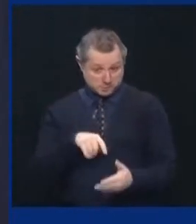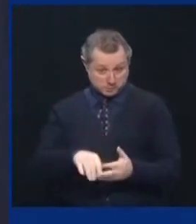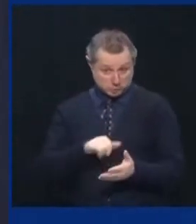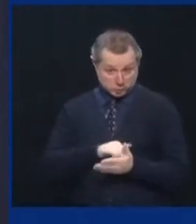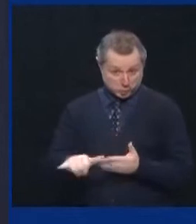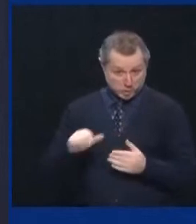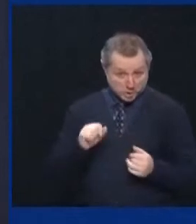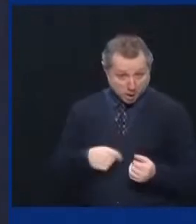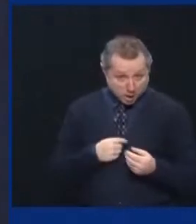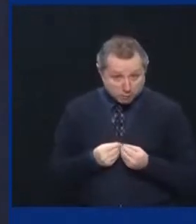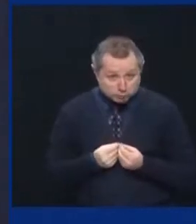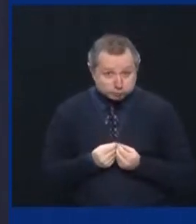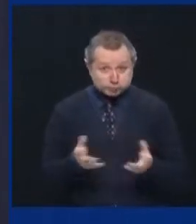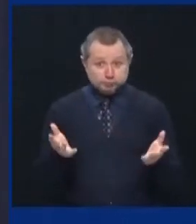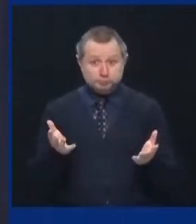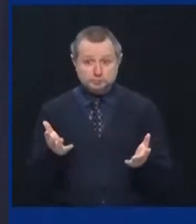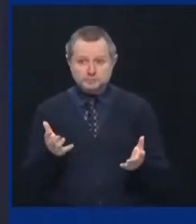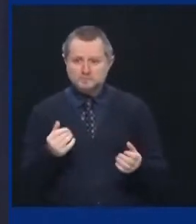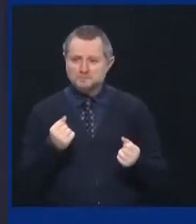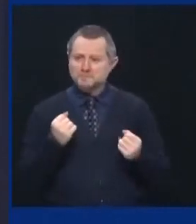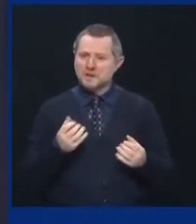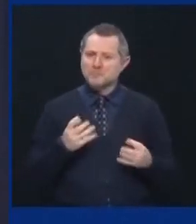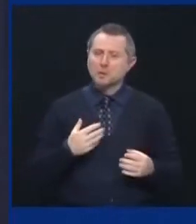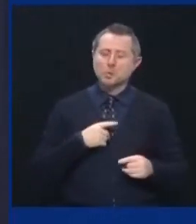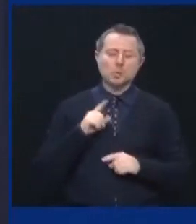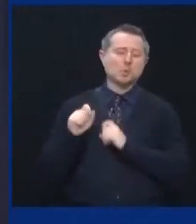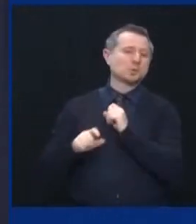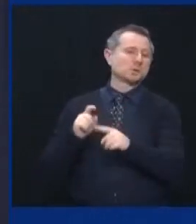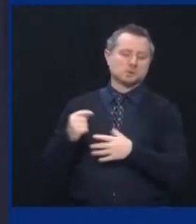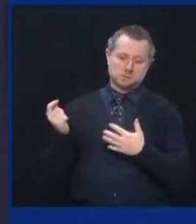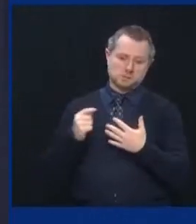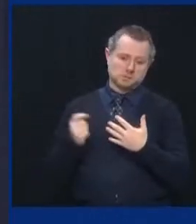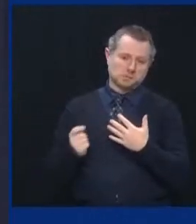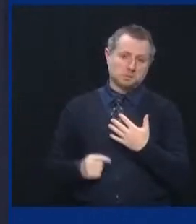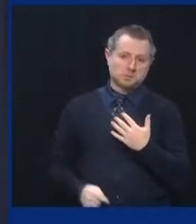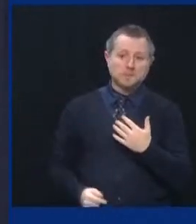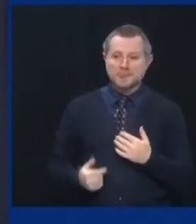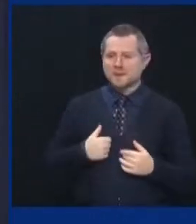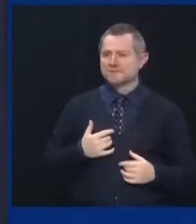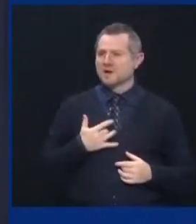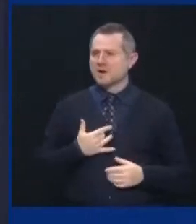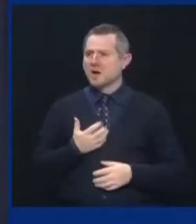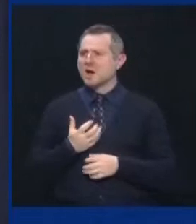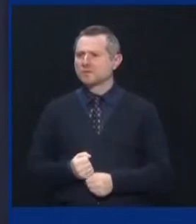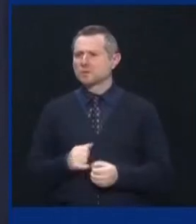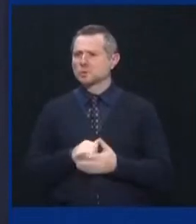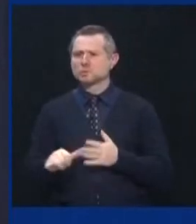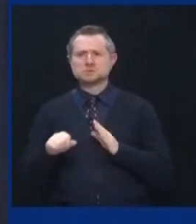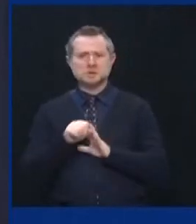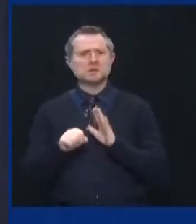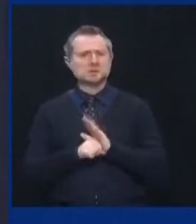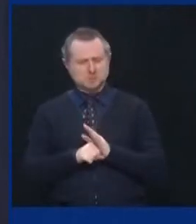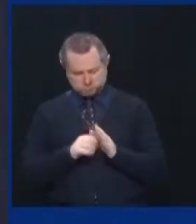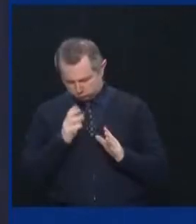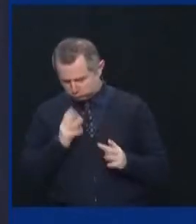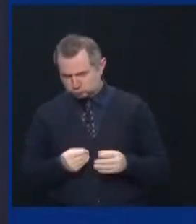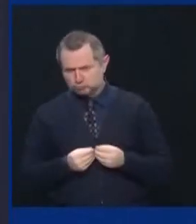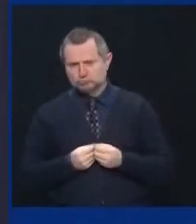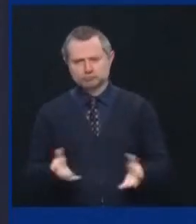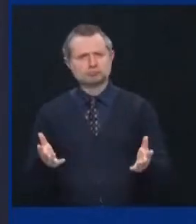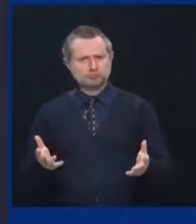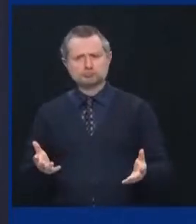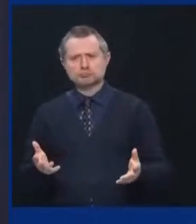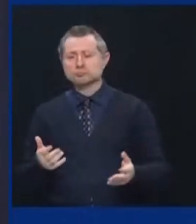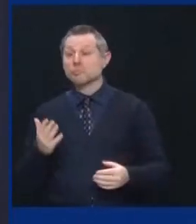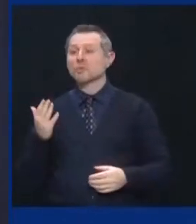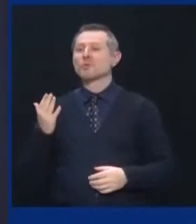vaccine? Question mark. I'm most confident of the state's ability in this case to administer the vaccine because